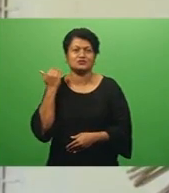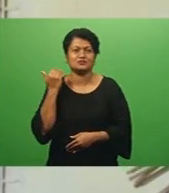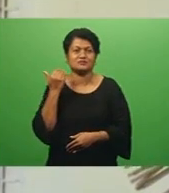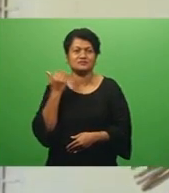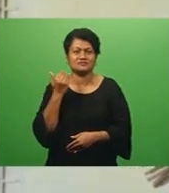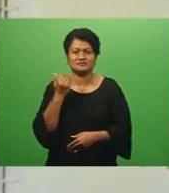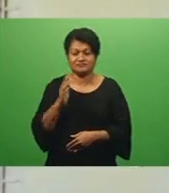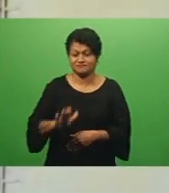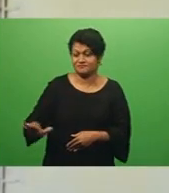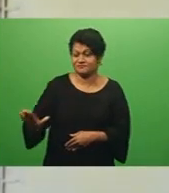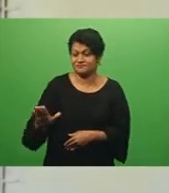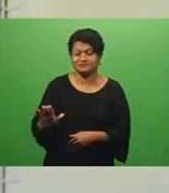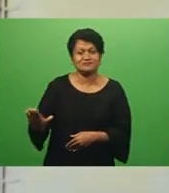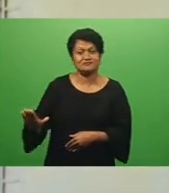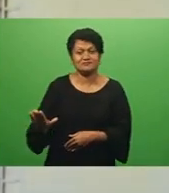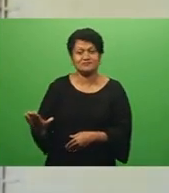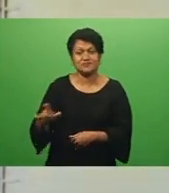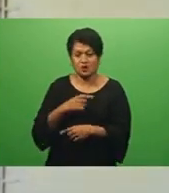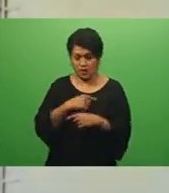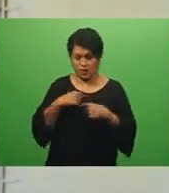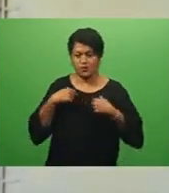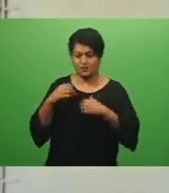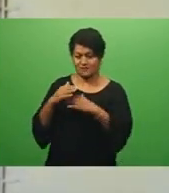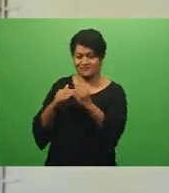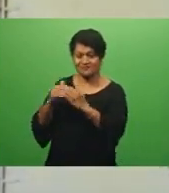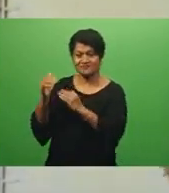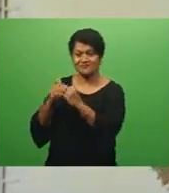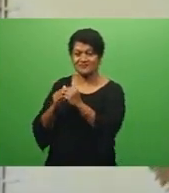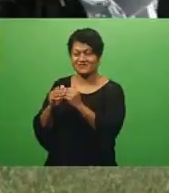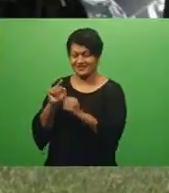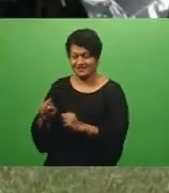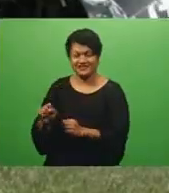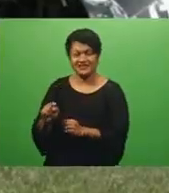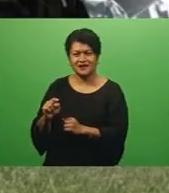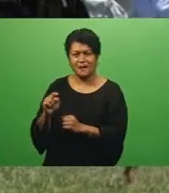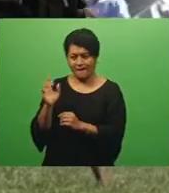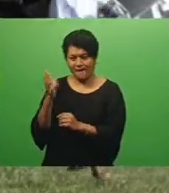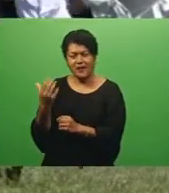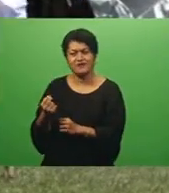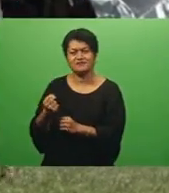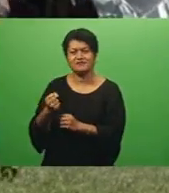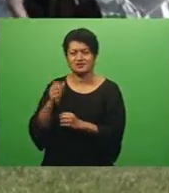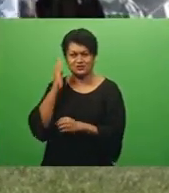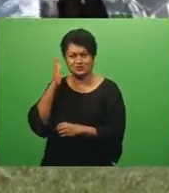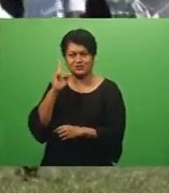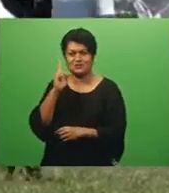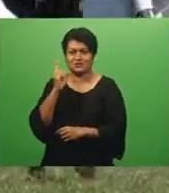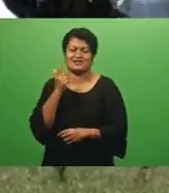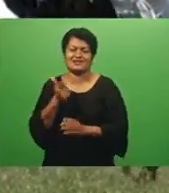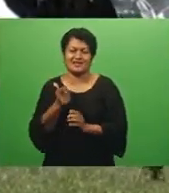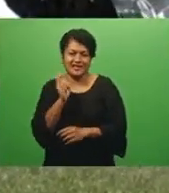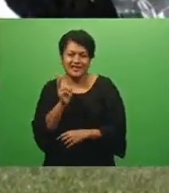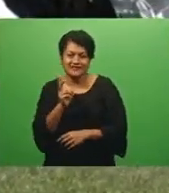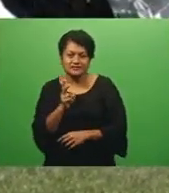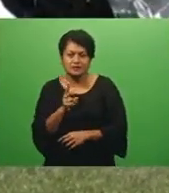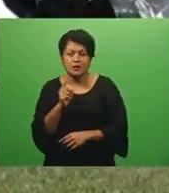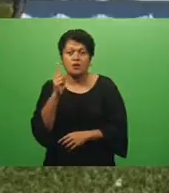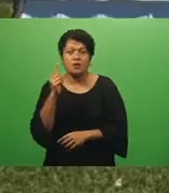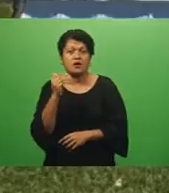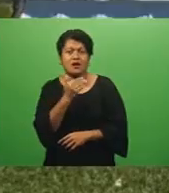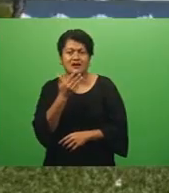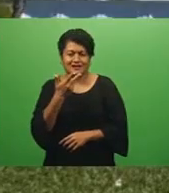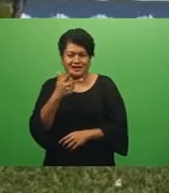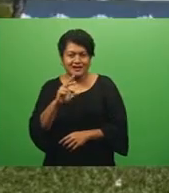there. And we will restore the glory of your school once again. There are around 180 students in the